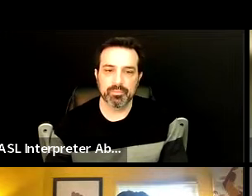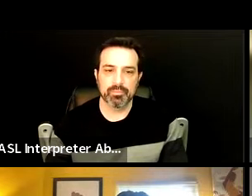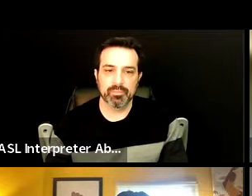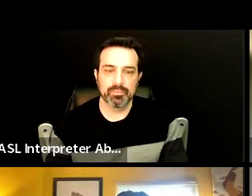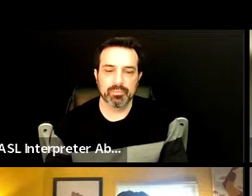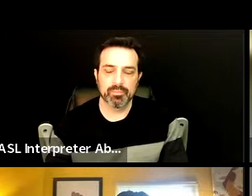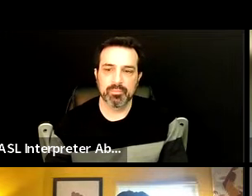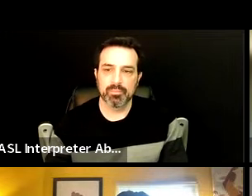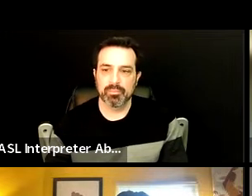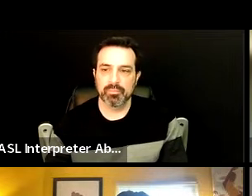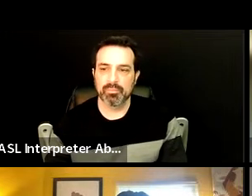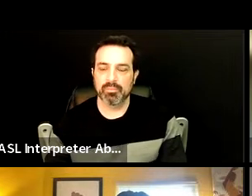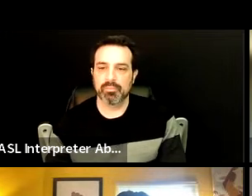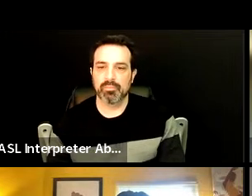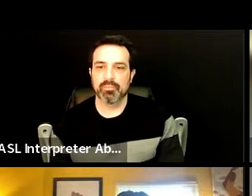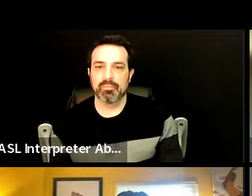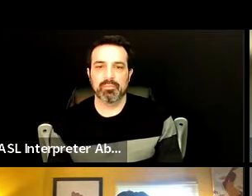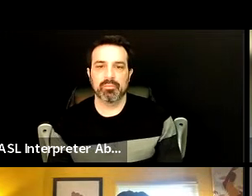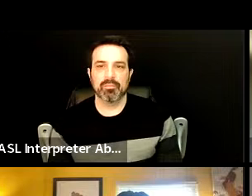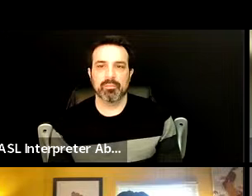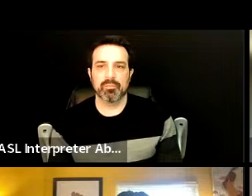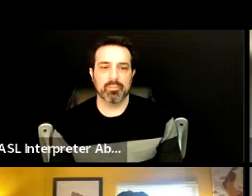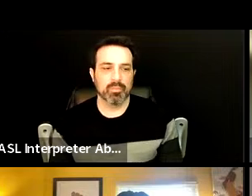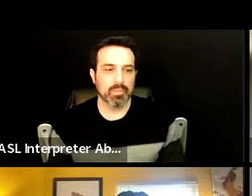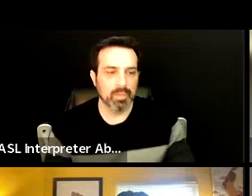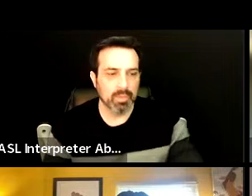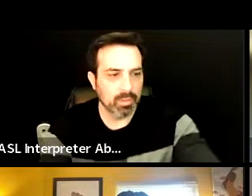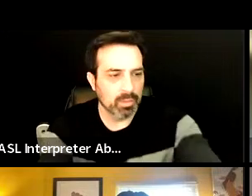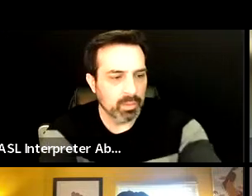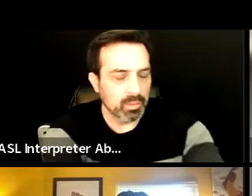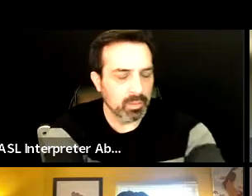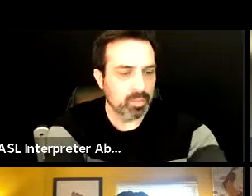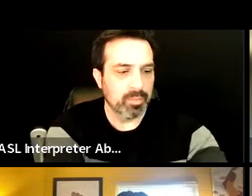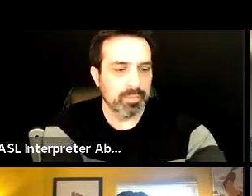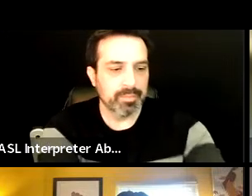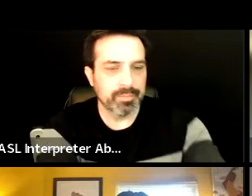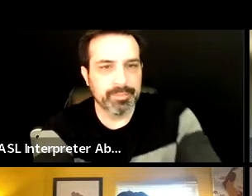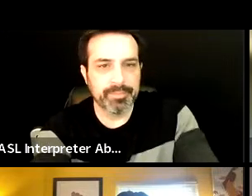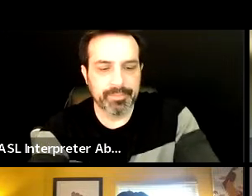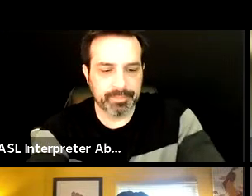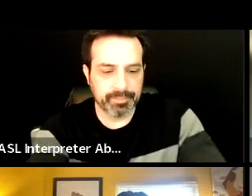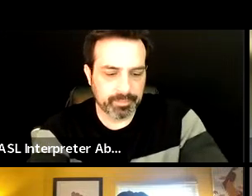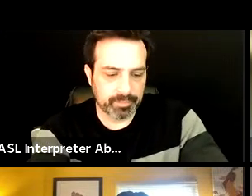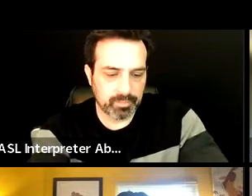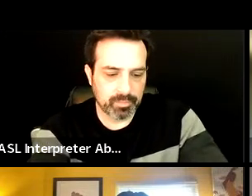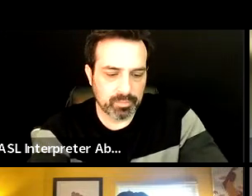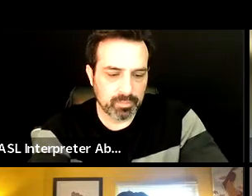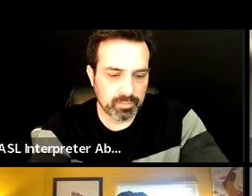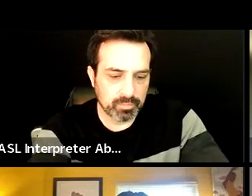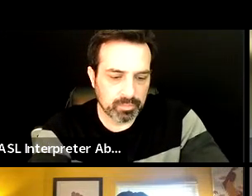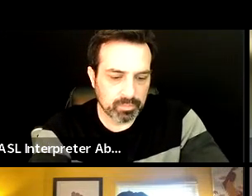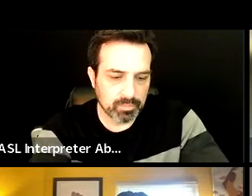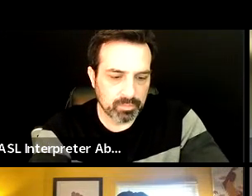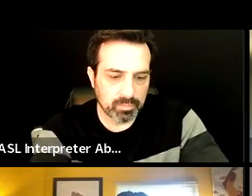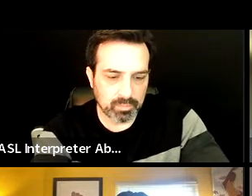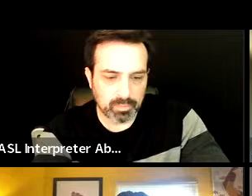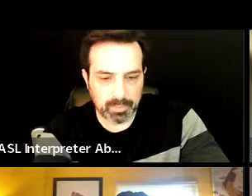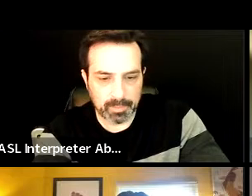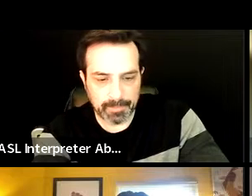Did you make it to 434 words party last night? That community group was.